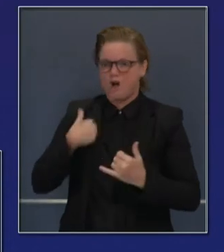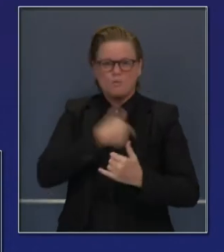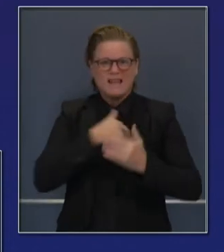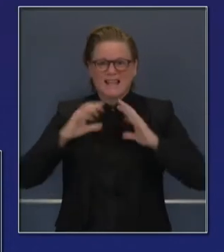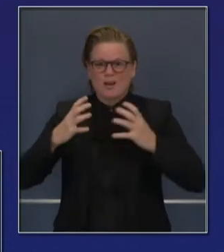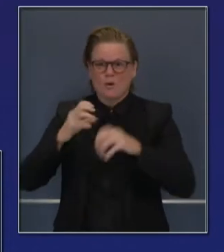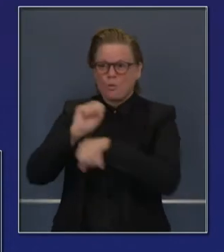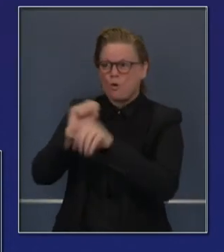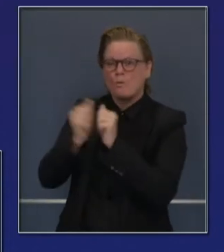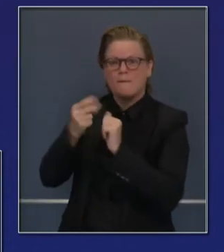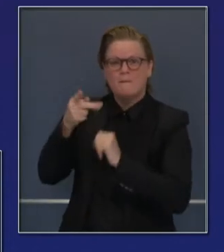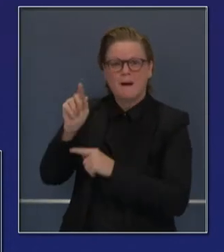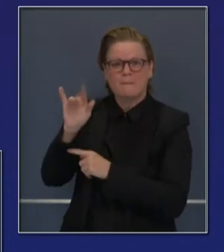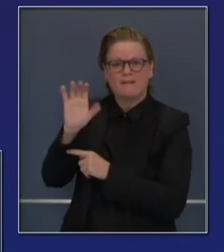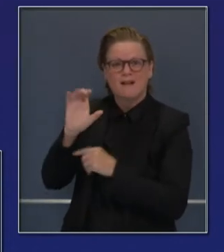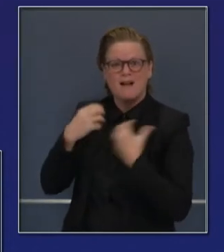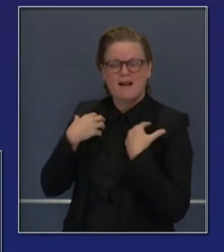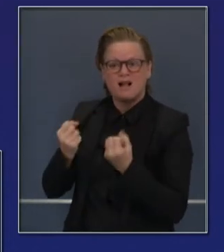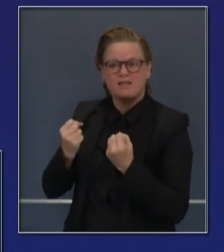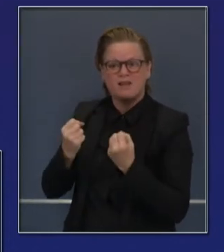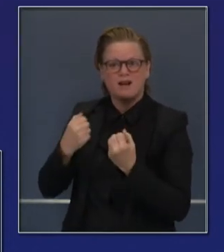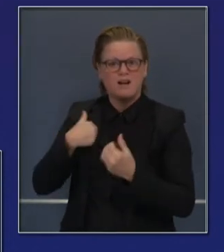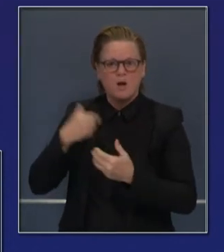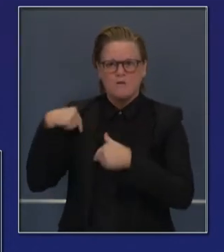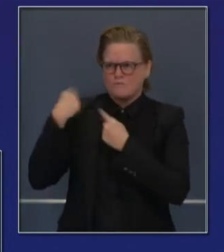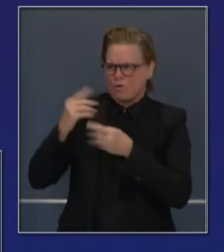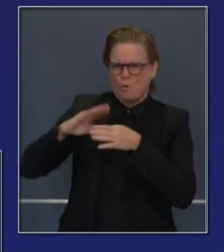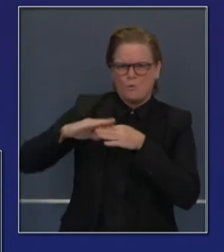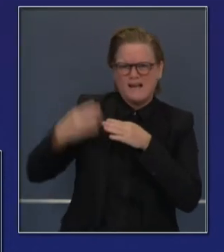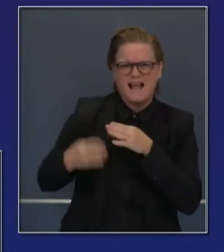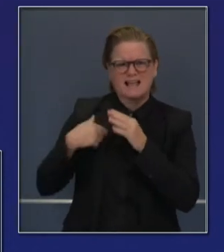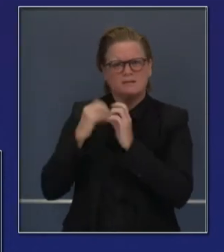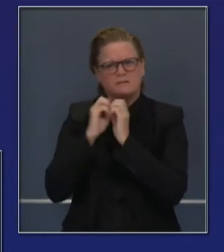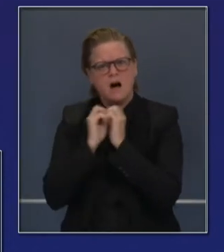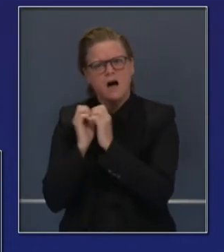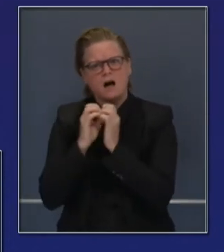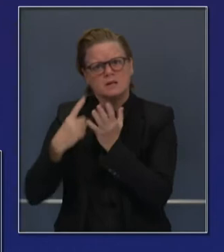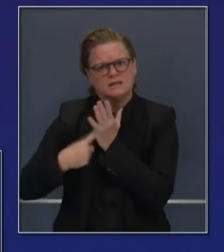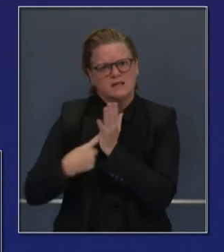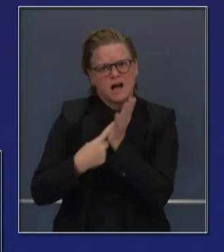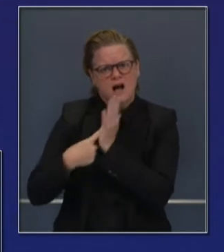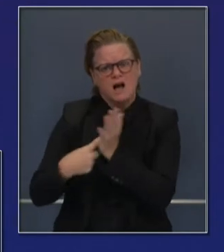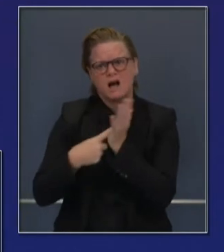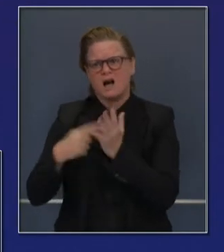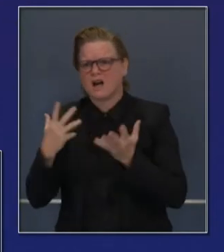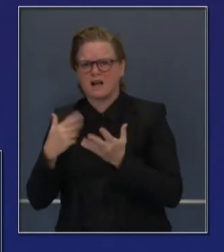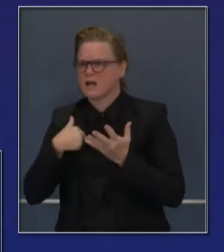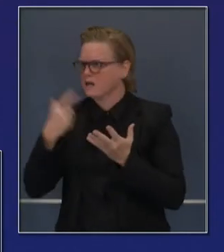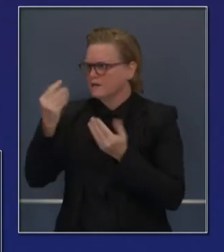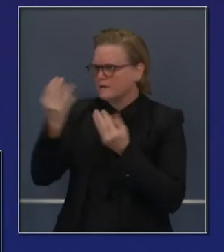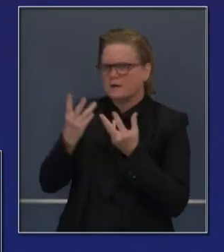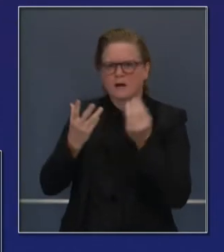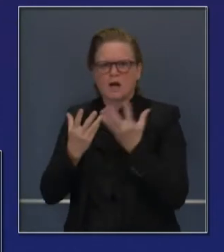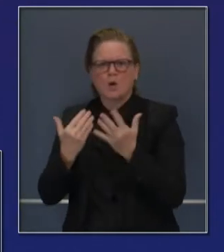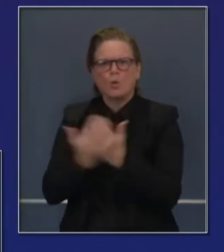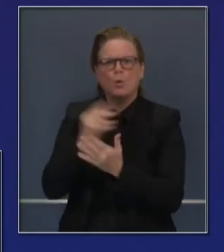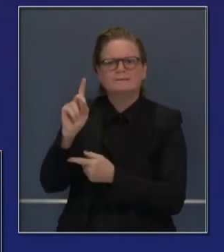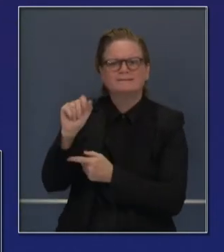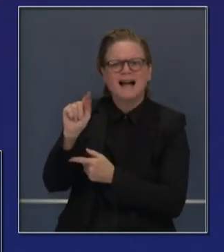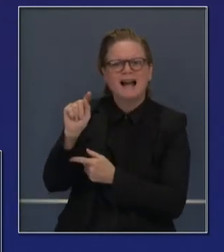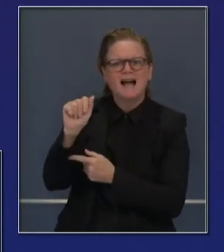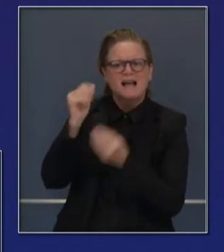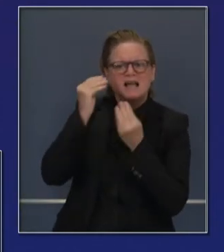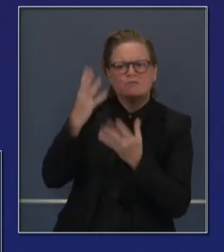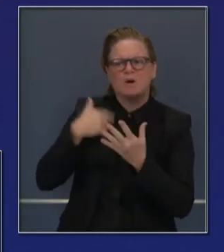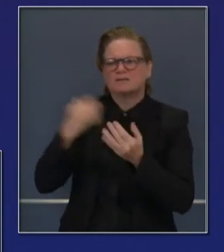down the state over the weekend, well aware of what was happening in LA County and Bay Area, parts of the Bay Area. And in